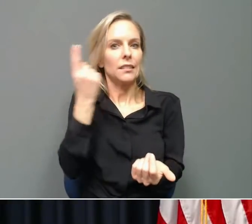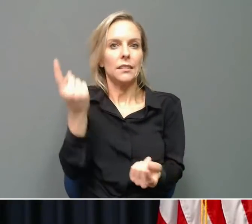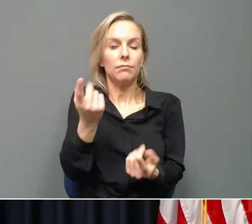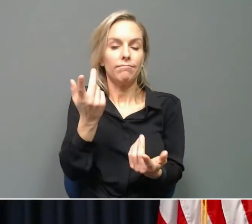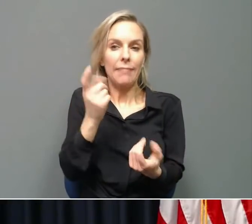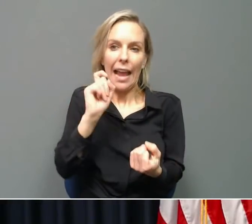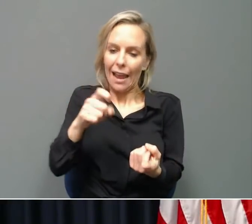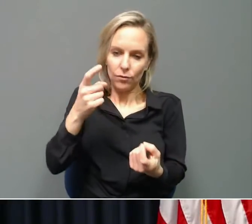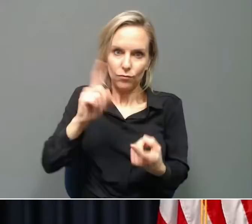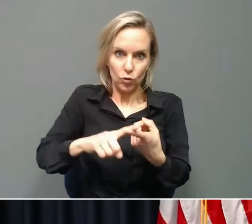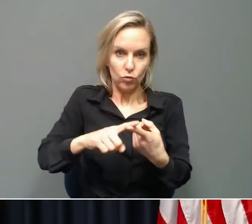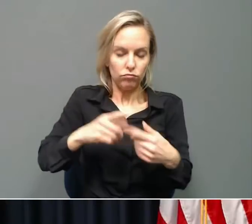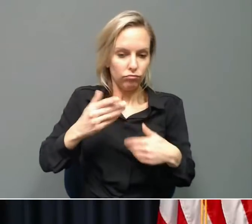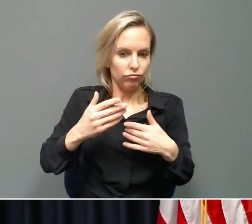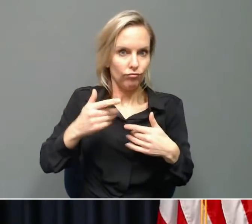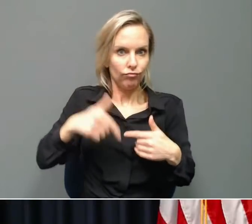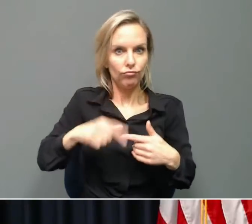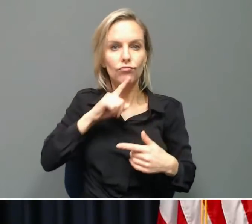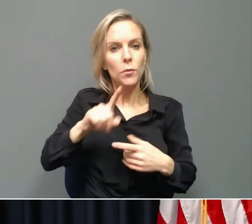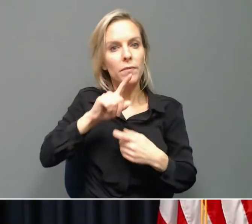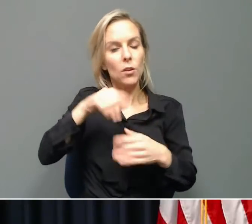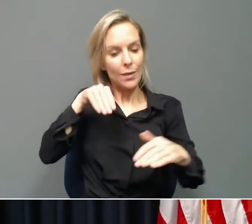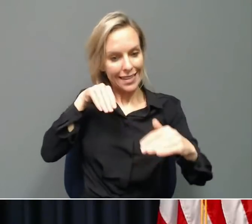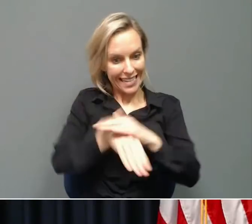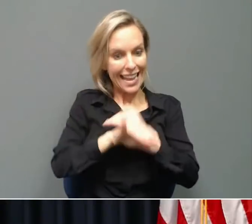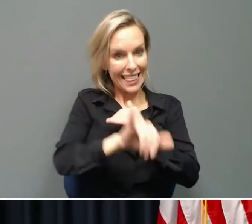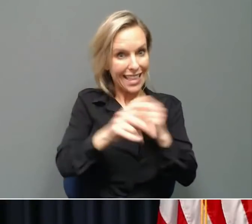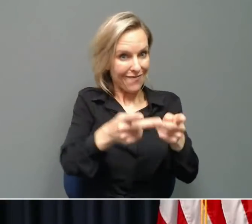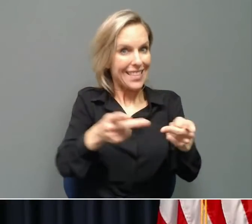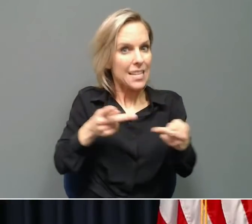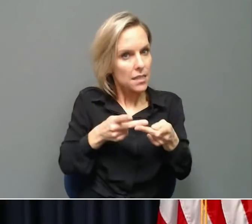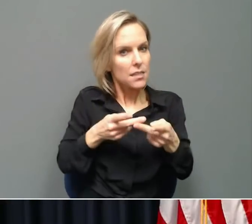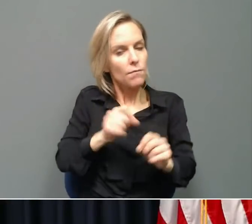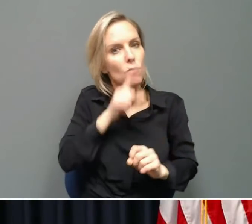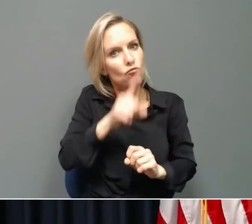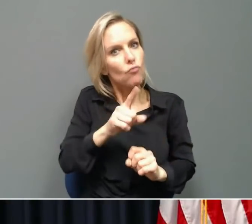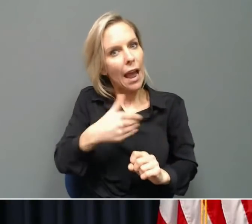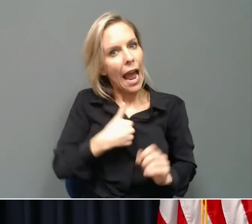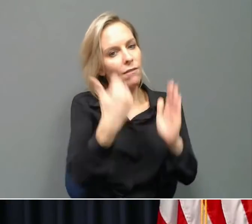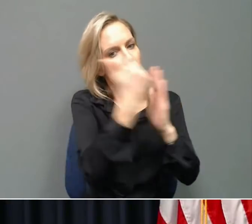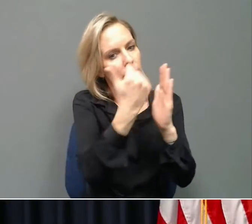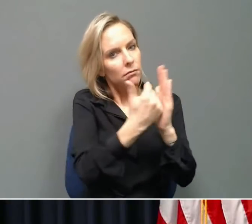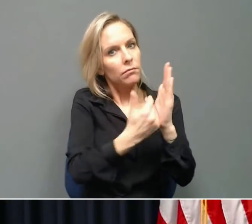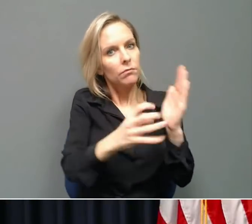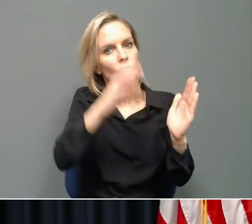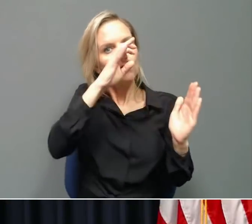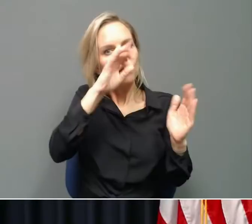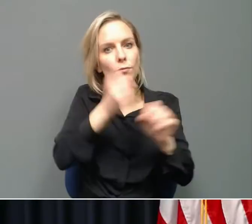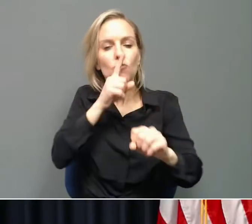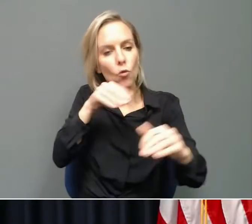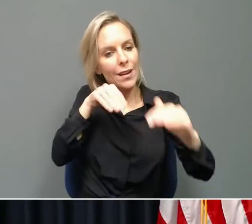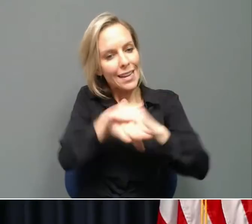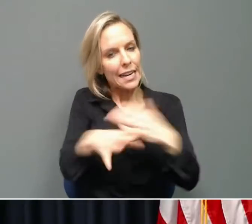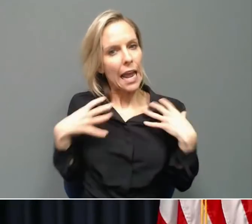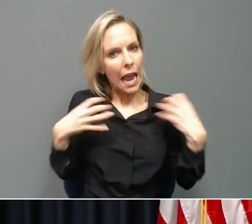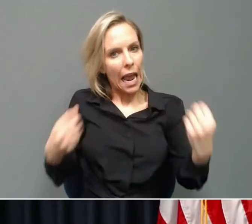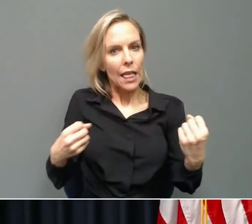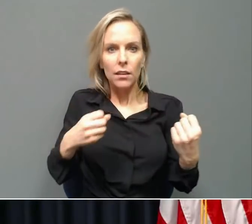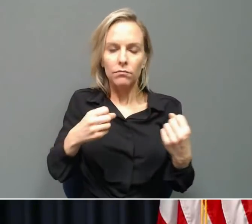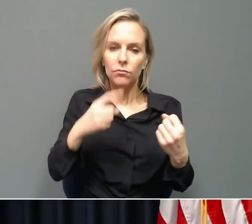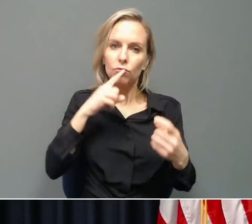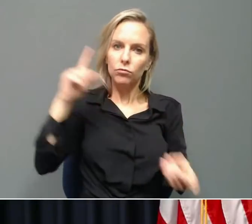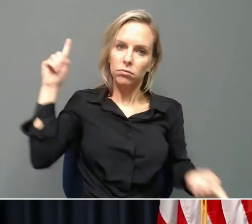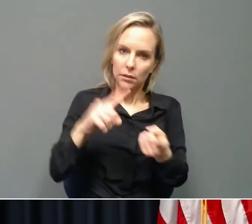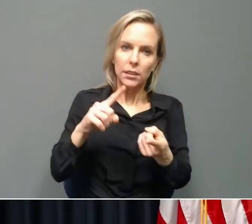as we go into these facilities to ensure those coming in are healthy and aren't going to spread disease for at